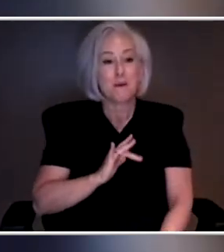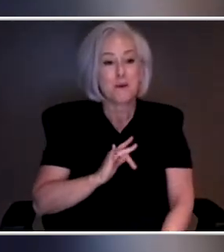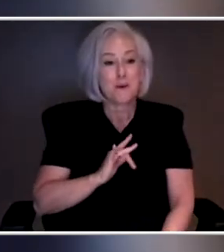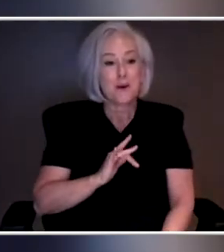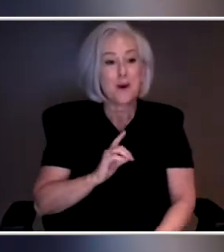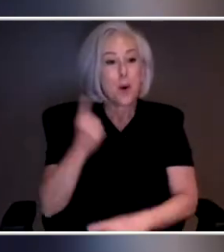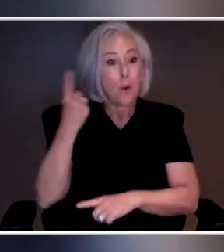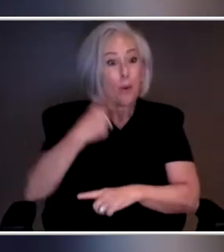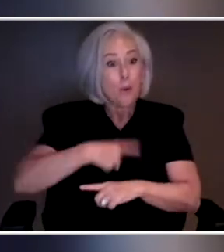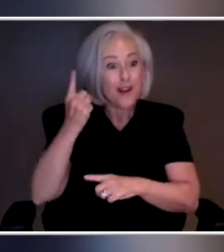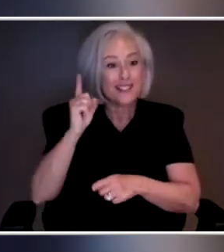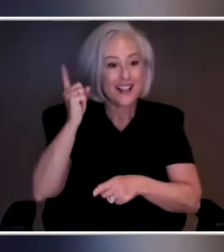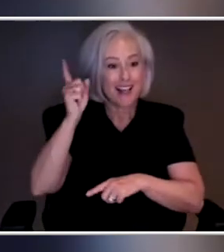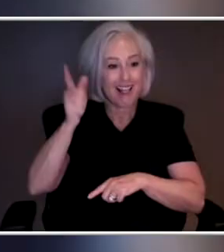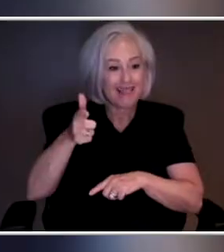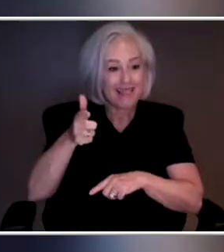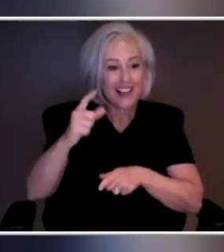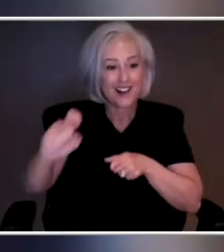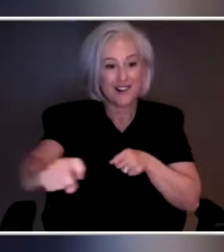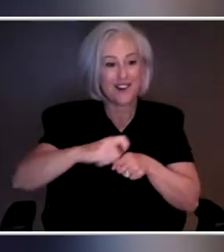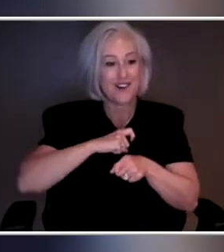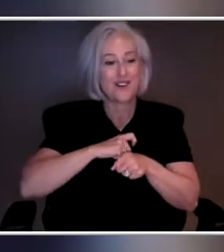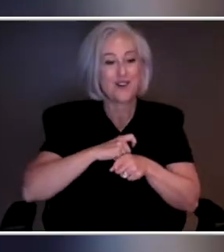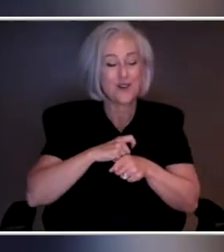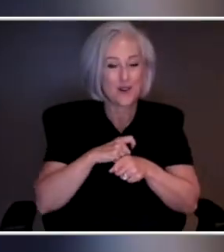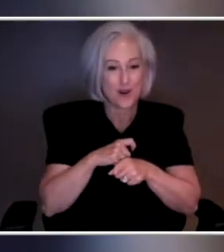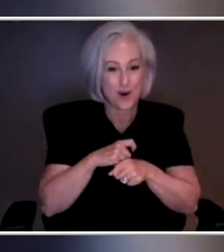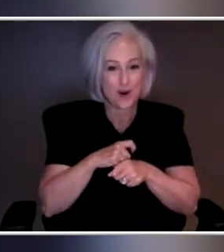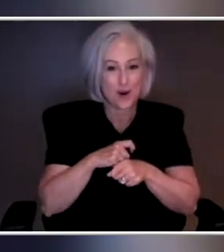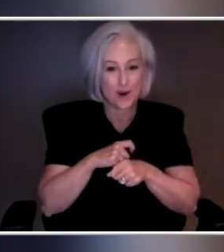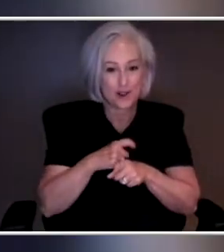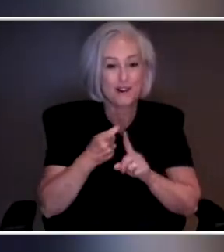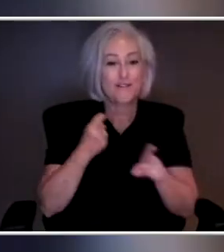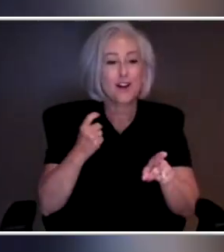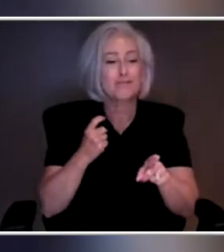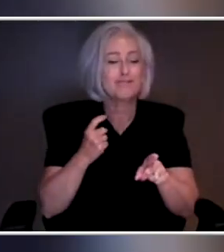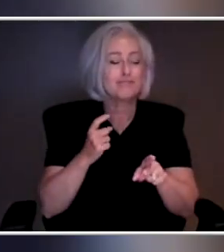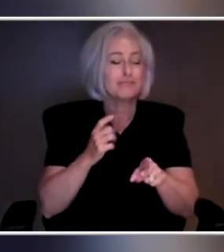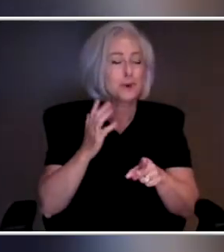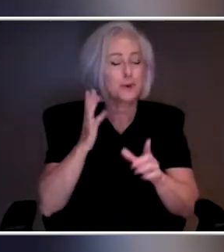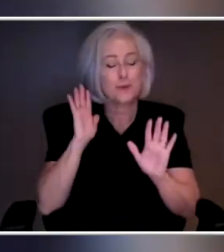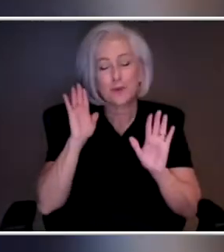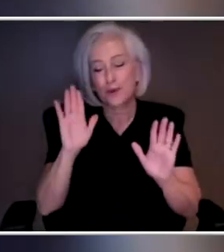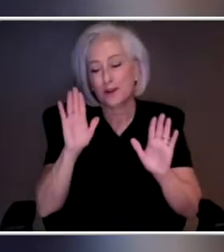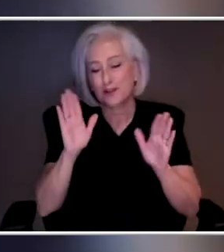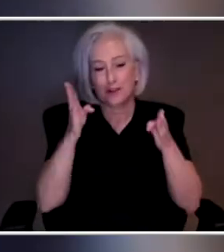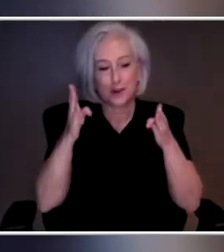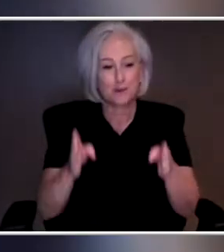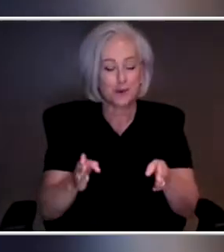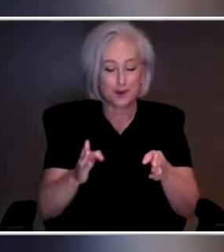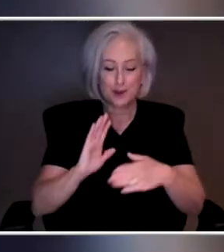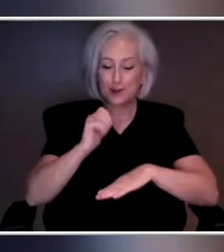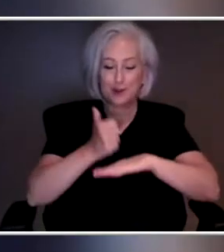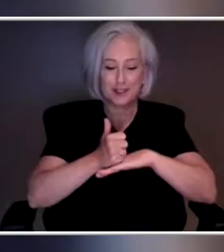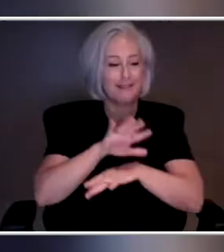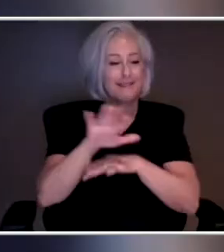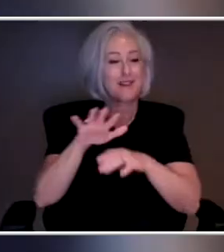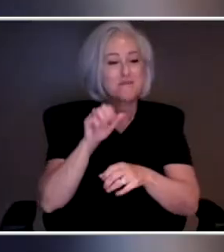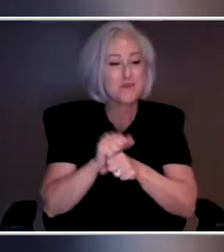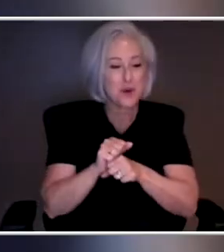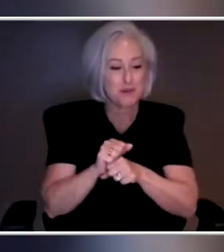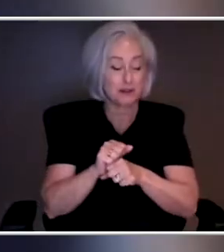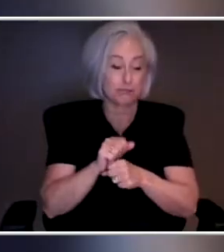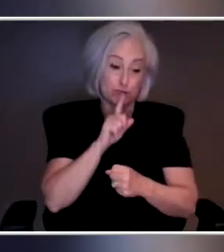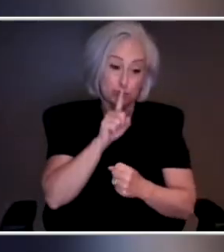day later from someone there, I think, at the thyroid clinic. And then they set me up for an appointment, 2